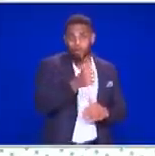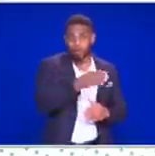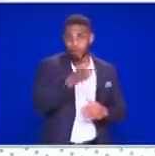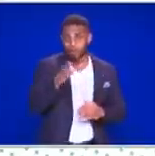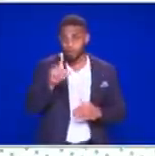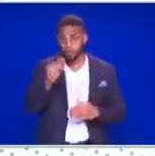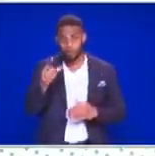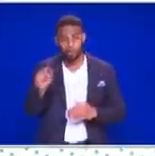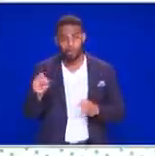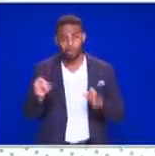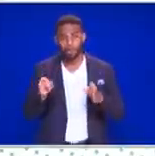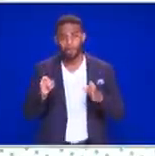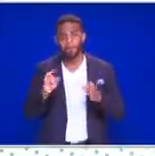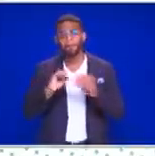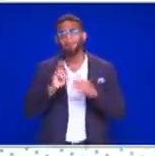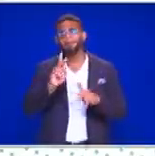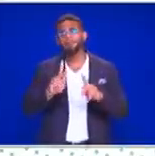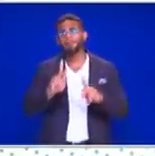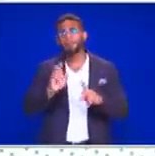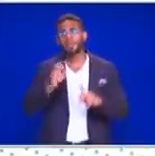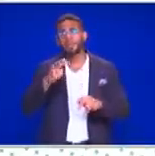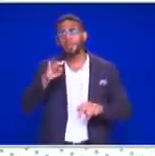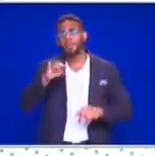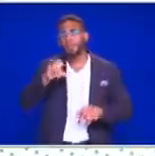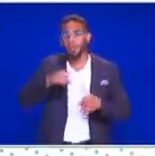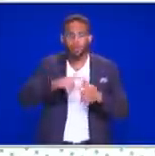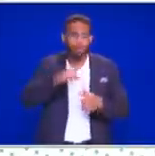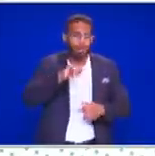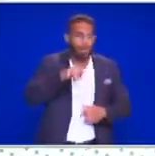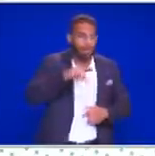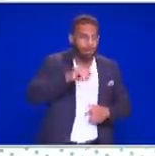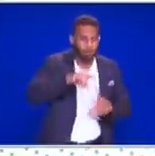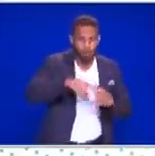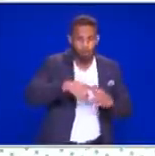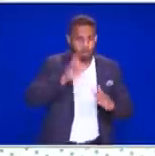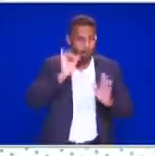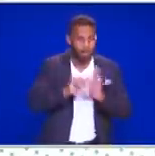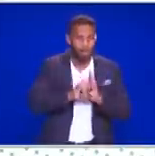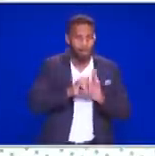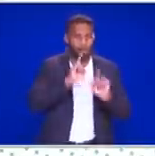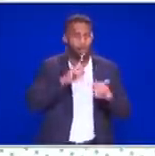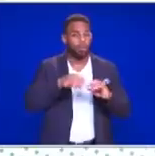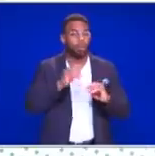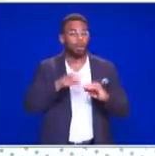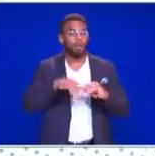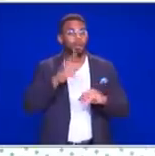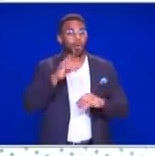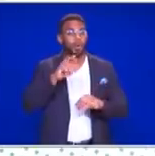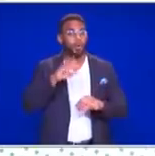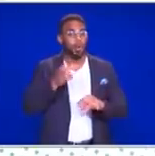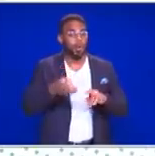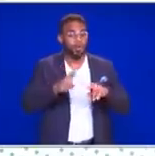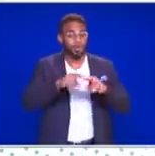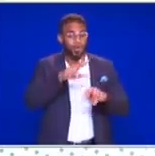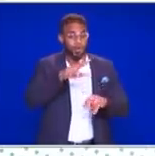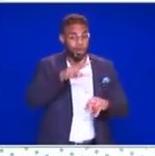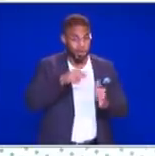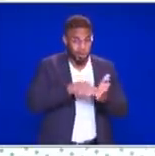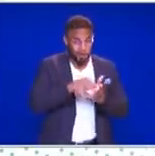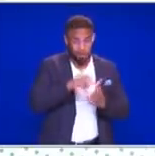and 2020, the number of people of Hispanic or Latino origin reporting more than one race increased from 3